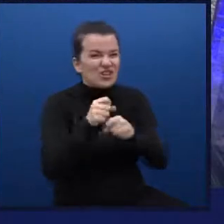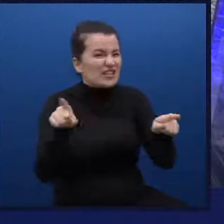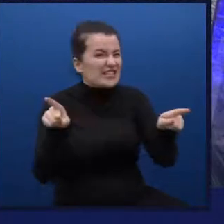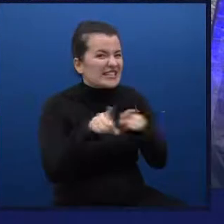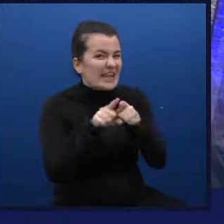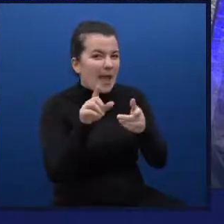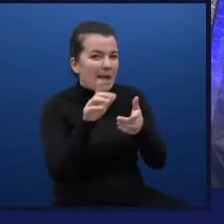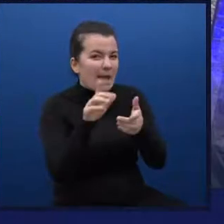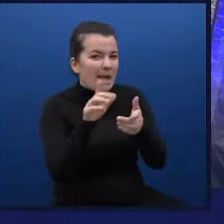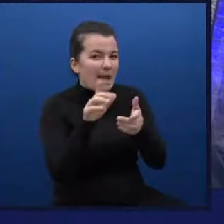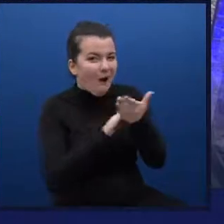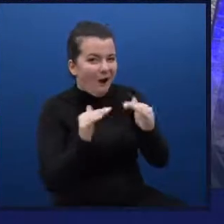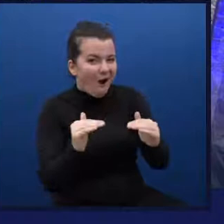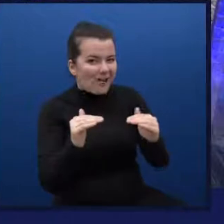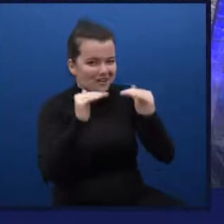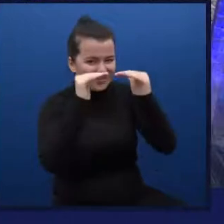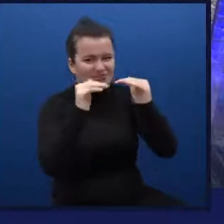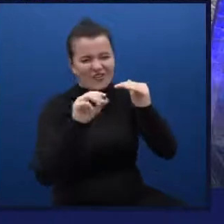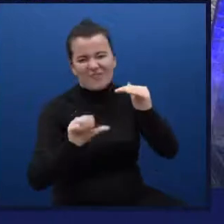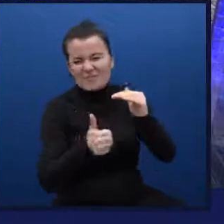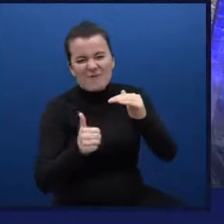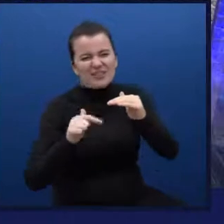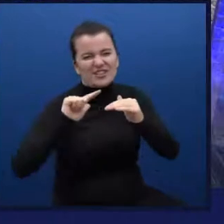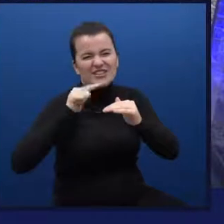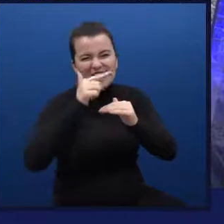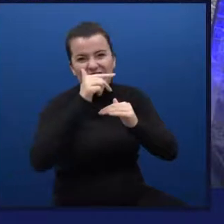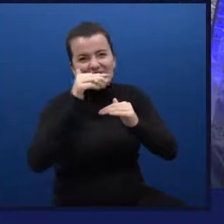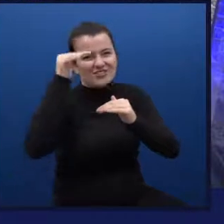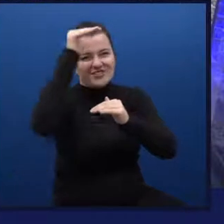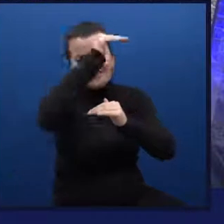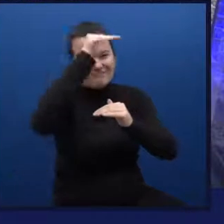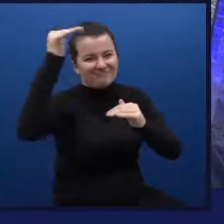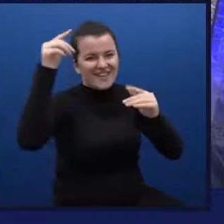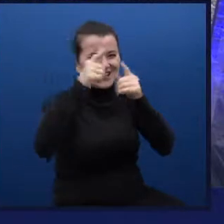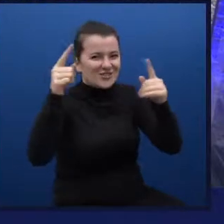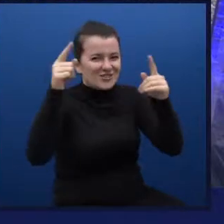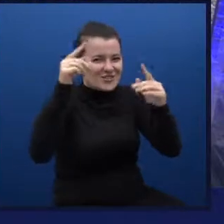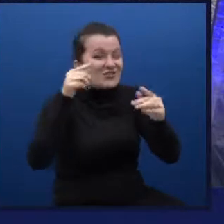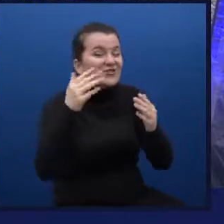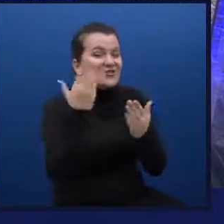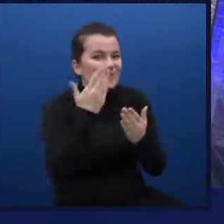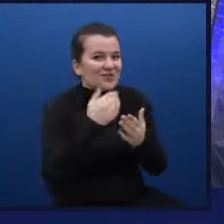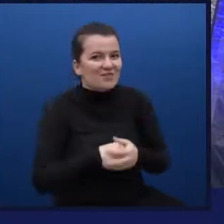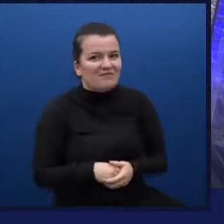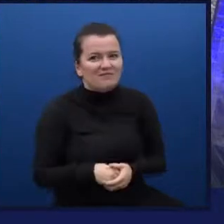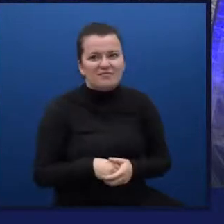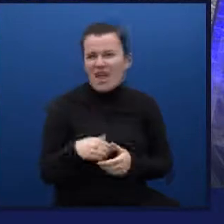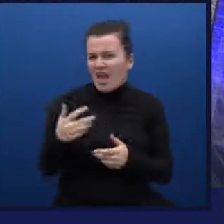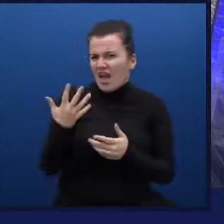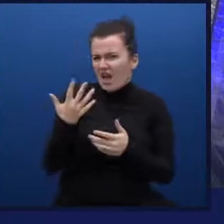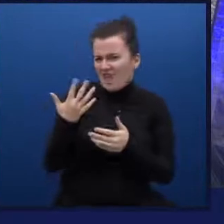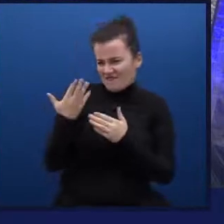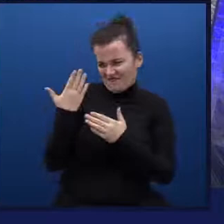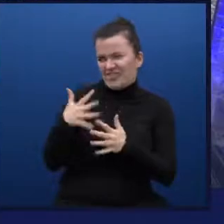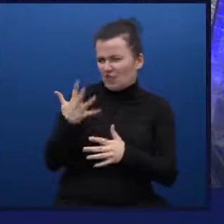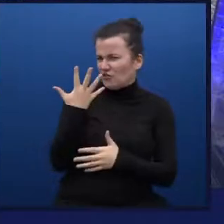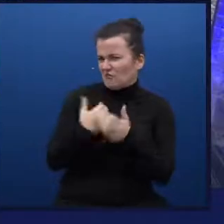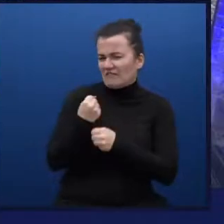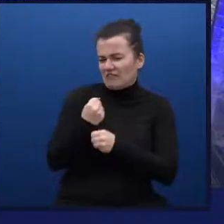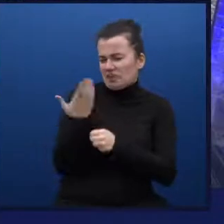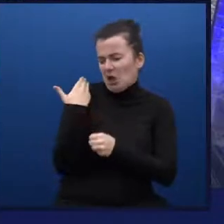college. Mm-hmm. And here she is out shining us all. That was, what, 5 years ago, Seth, right? Yeah, that's right.